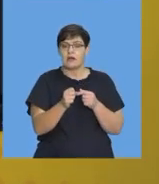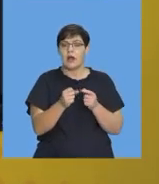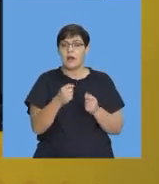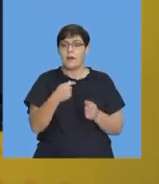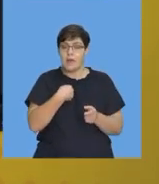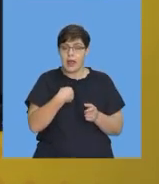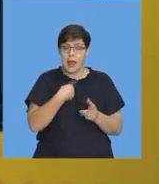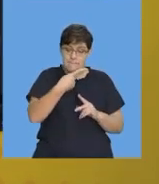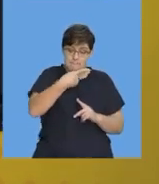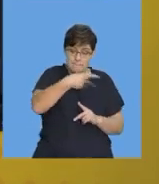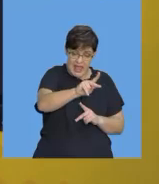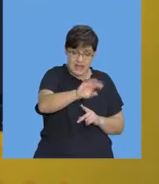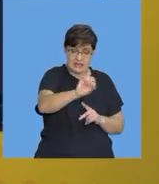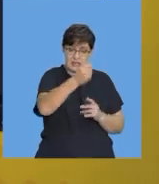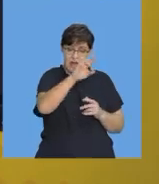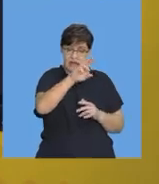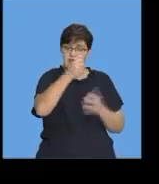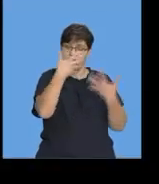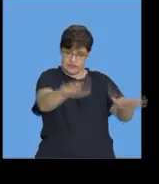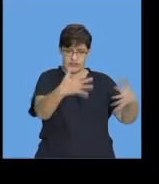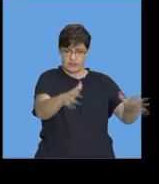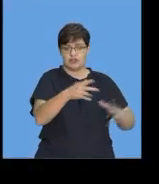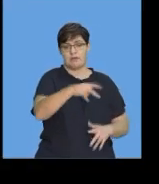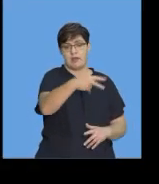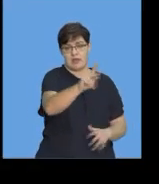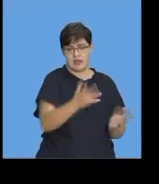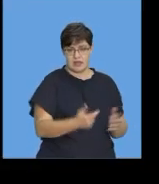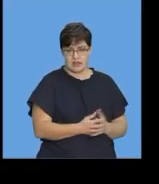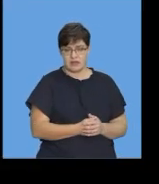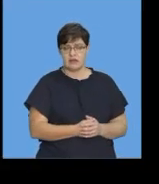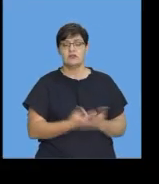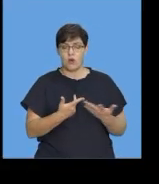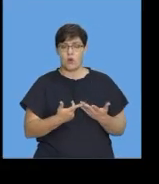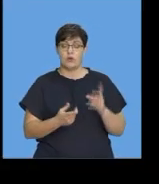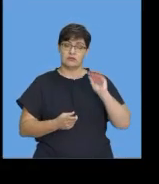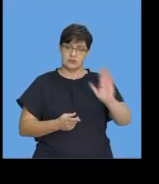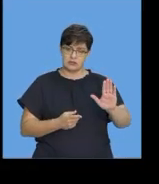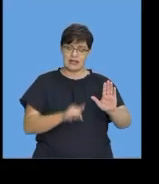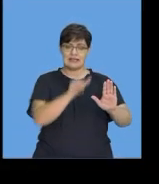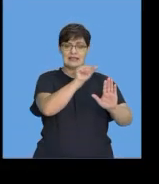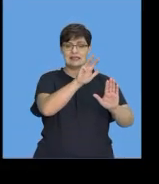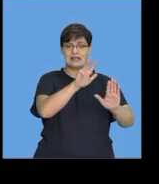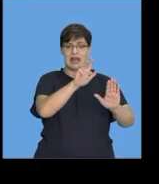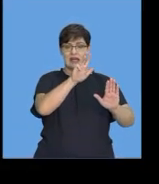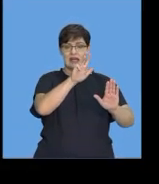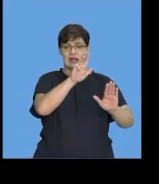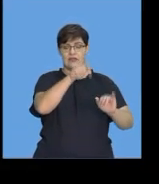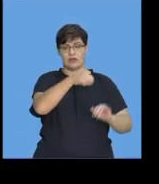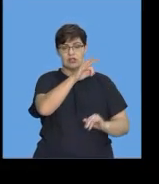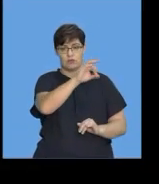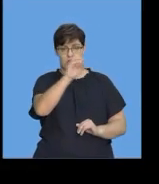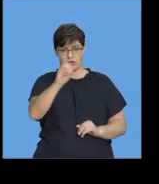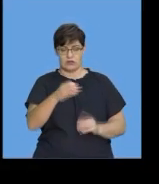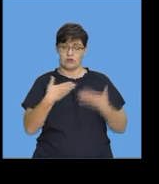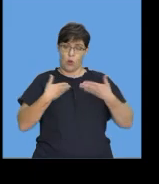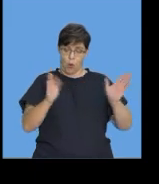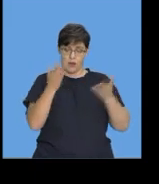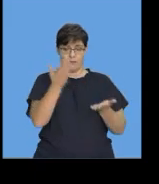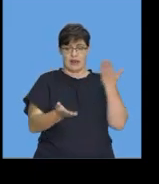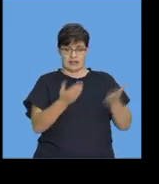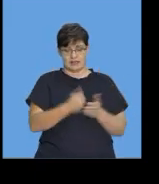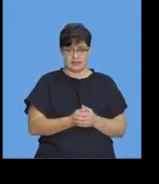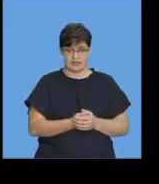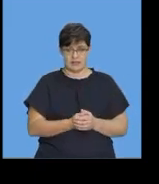taxation paid. Right, so there goes. Debit side, opening balance, 69,300. Step number 1, opening